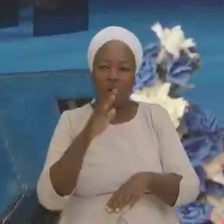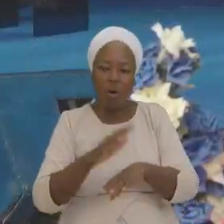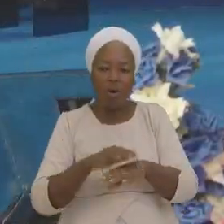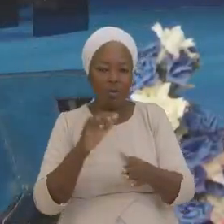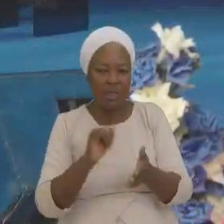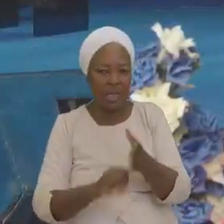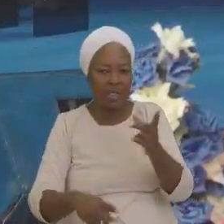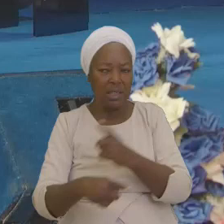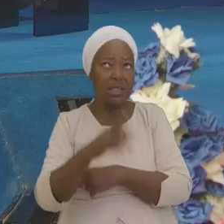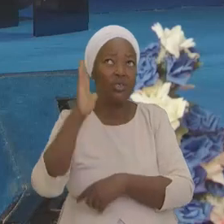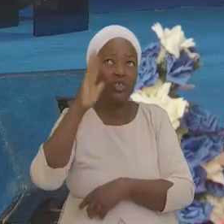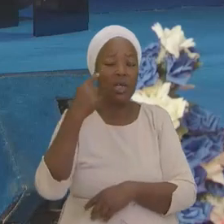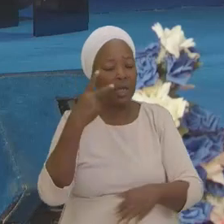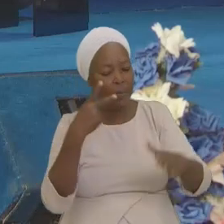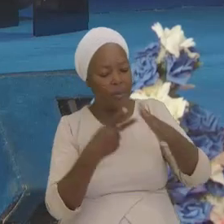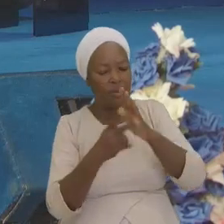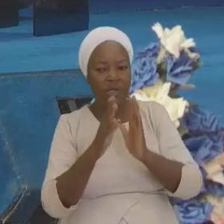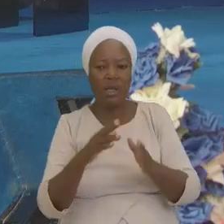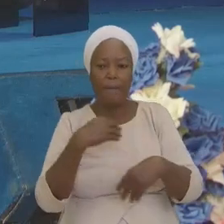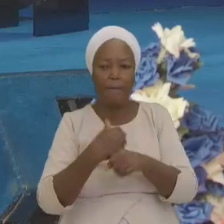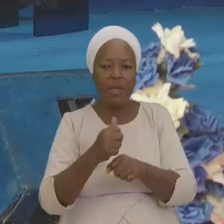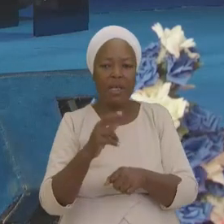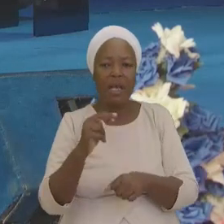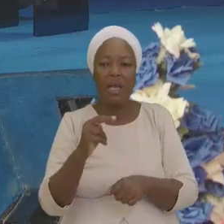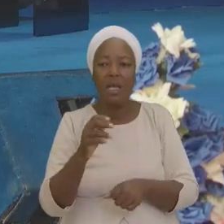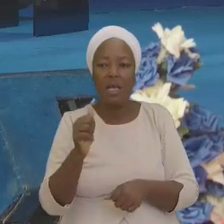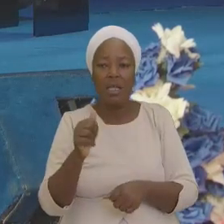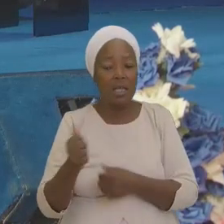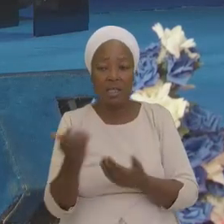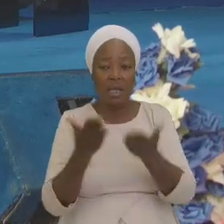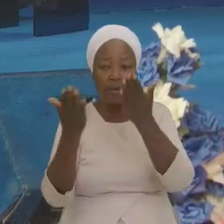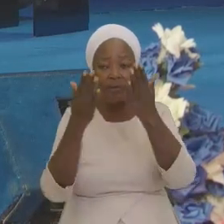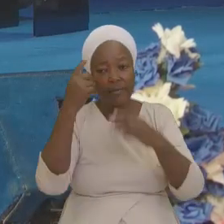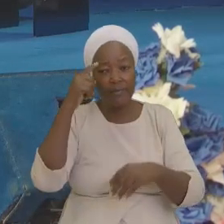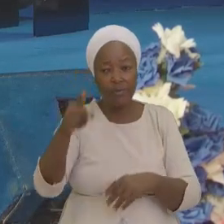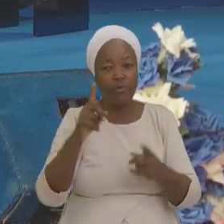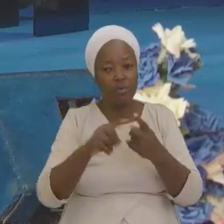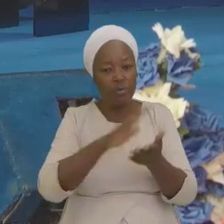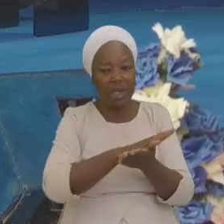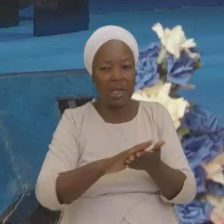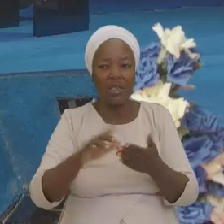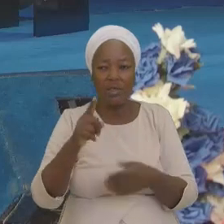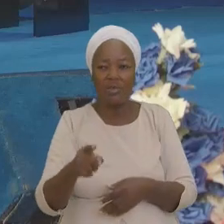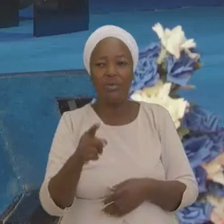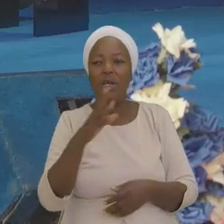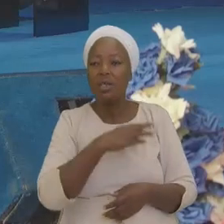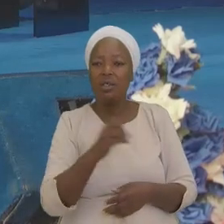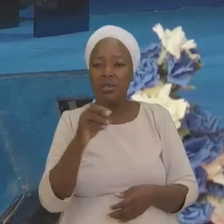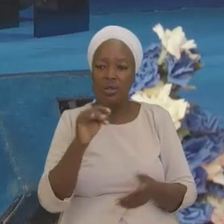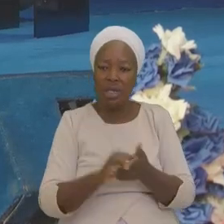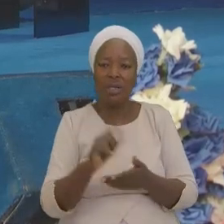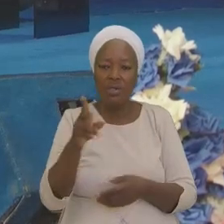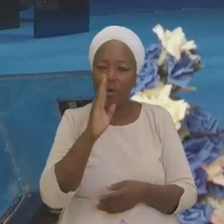the priest make an atonement for you to cleanse you, that ye may be clean